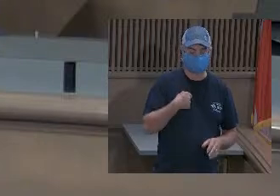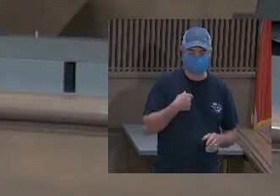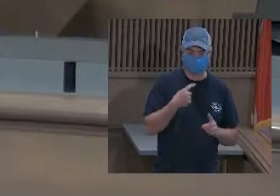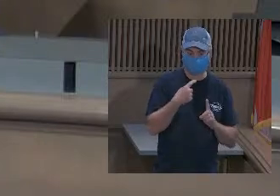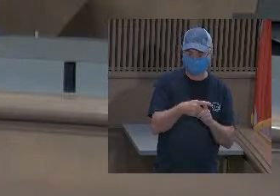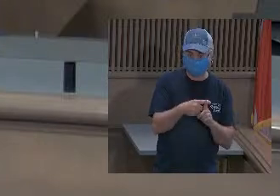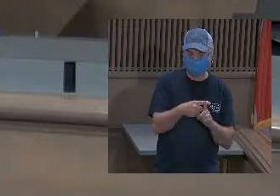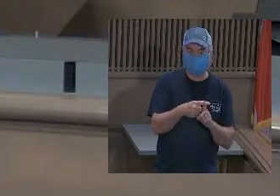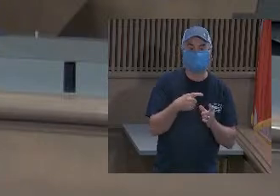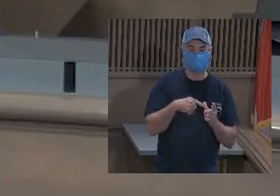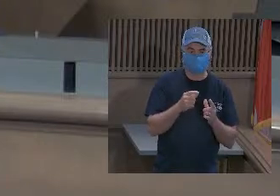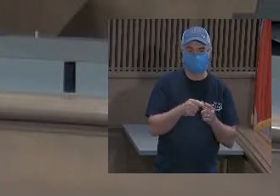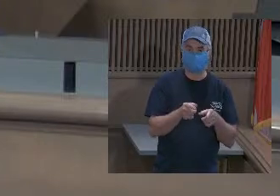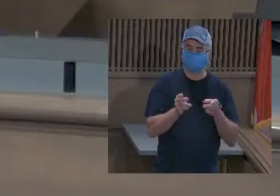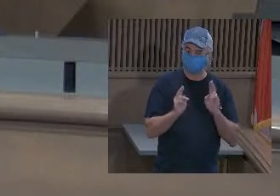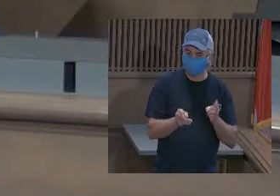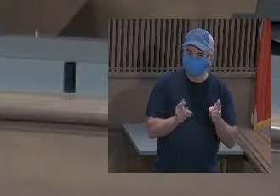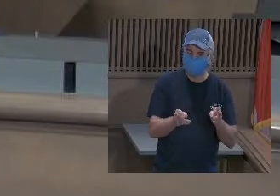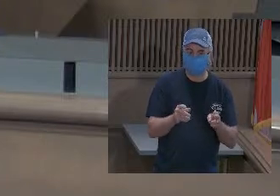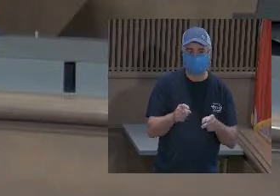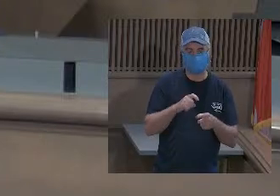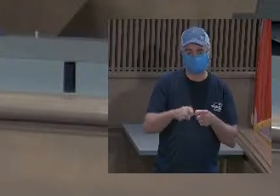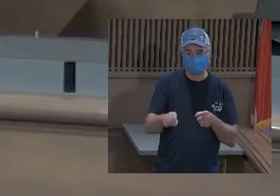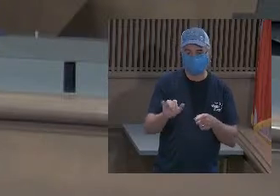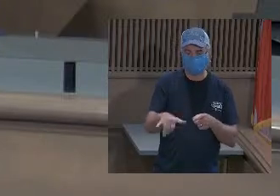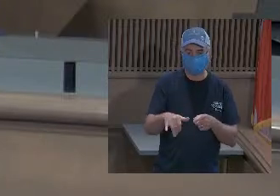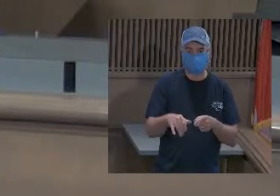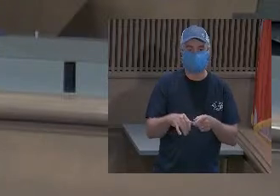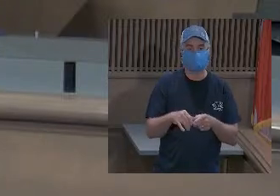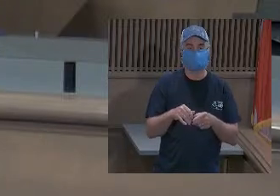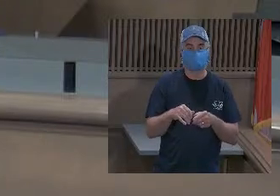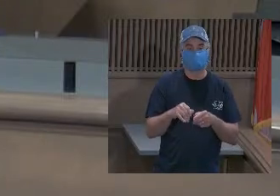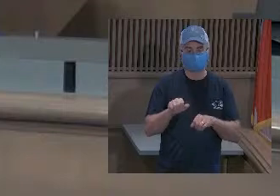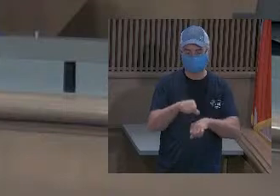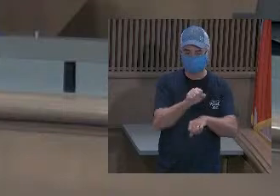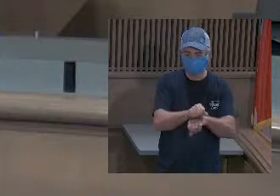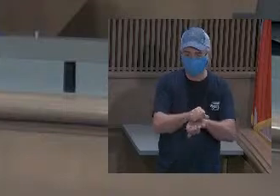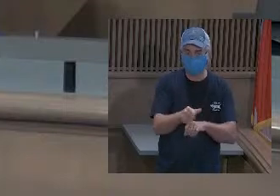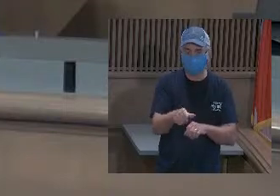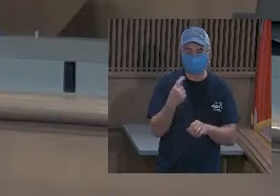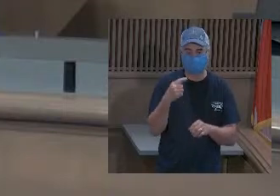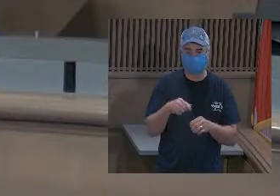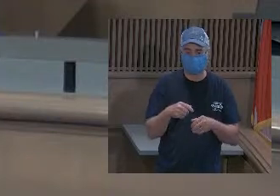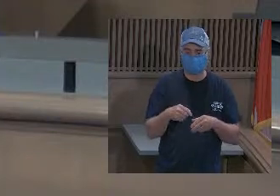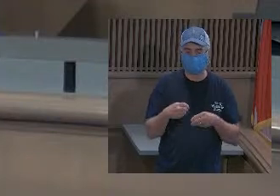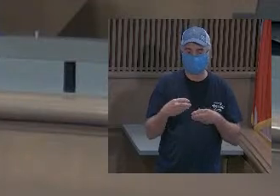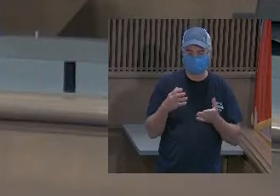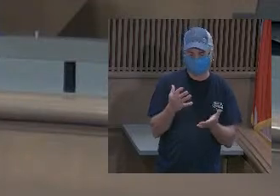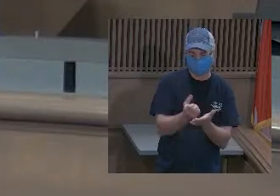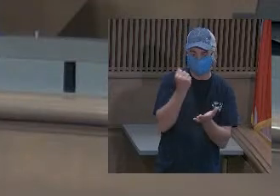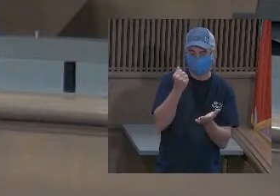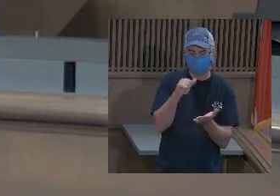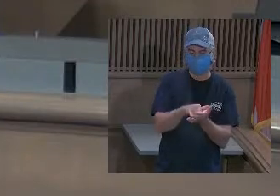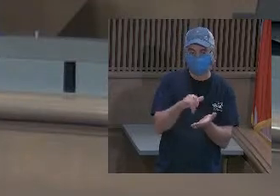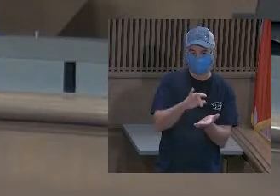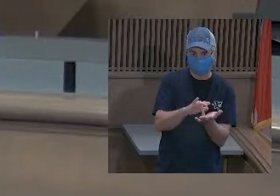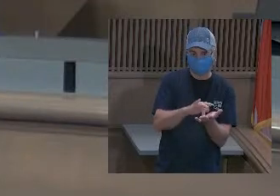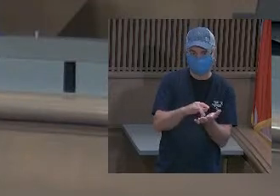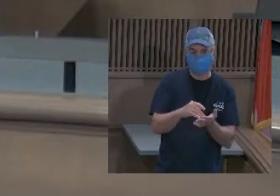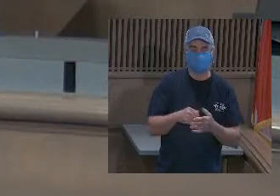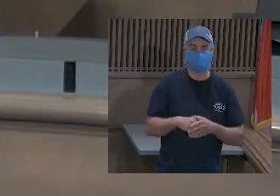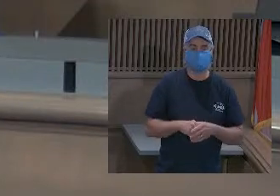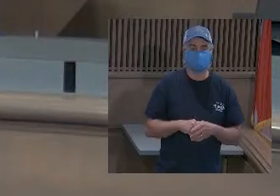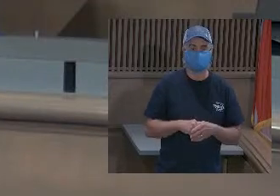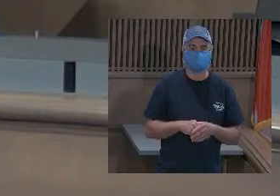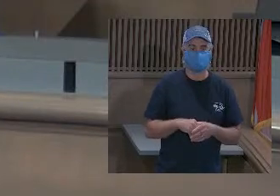get yourself that treatment, these antibodies have been shown to reduce the overall amount of the